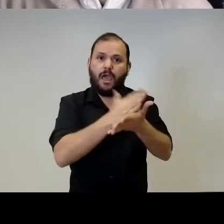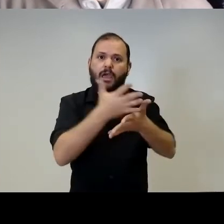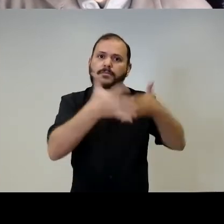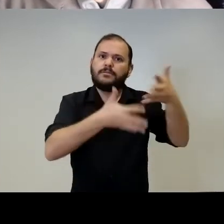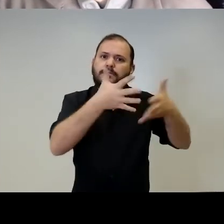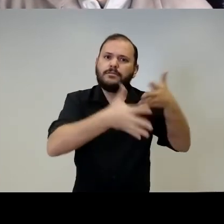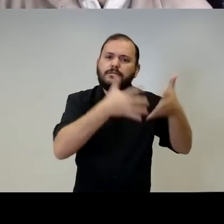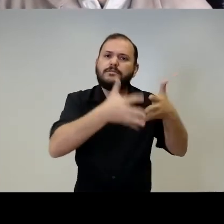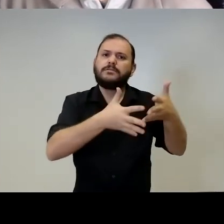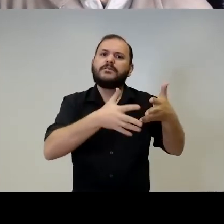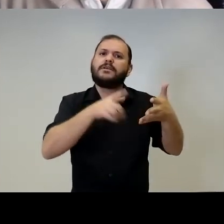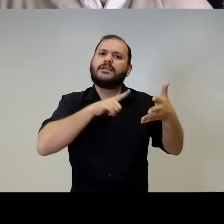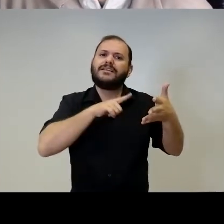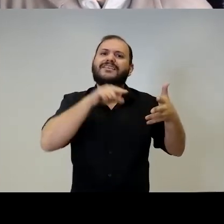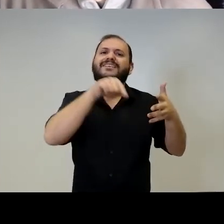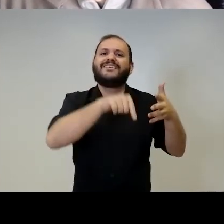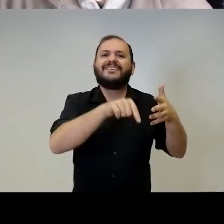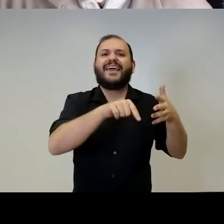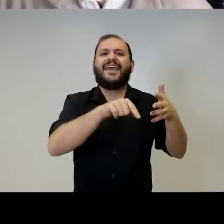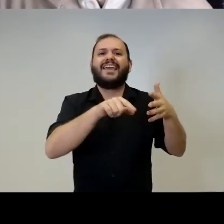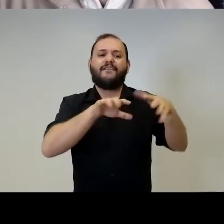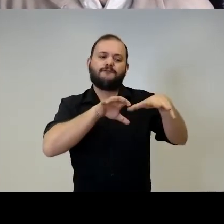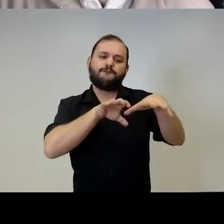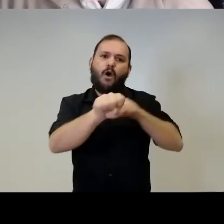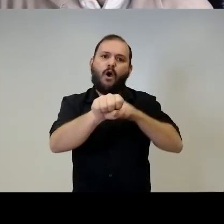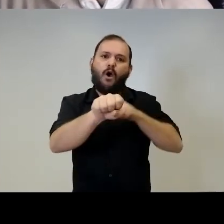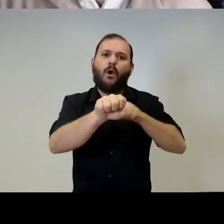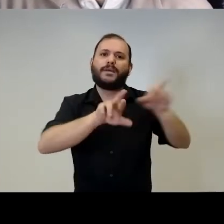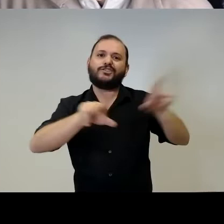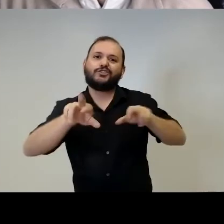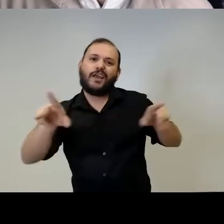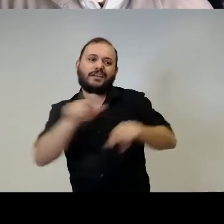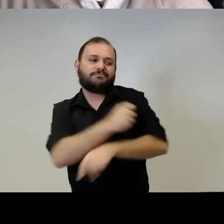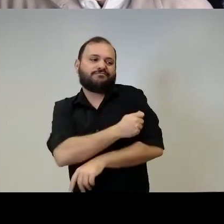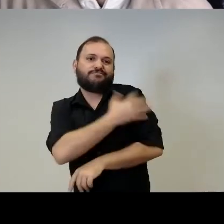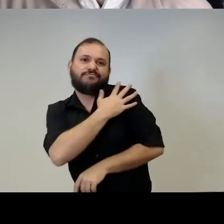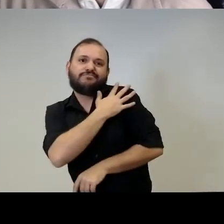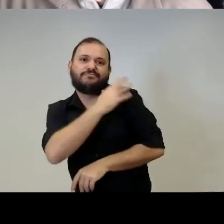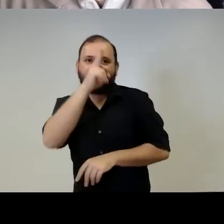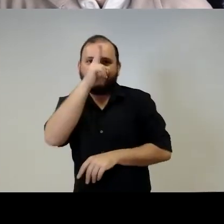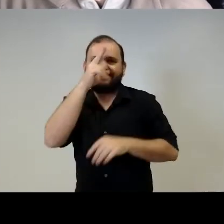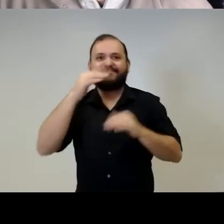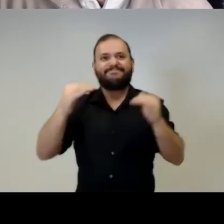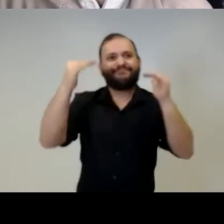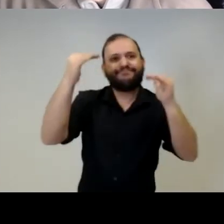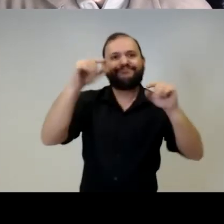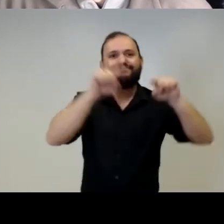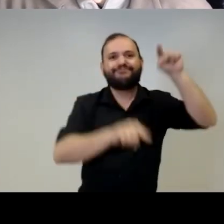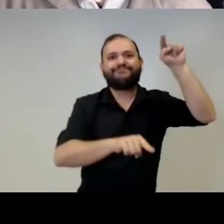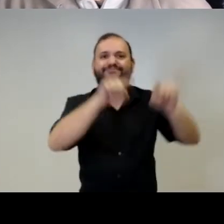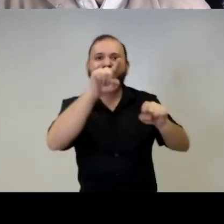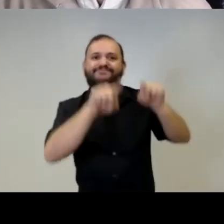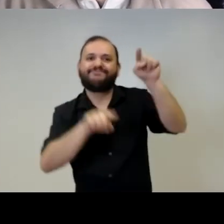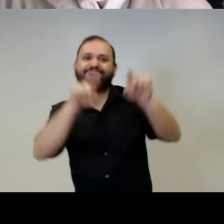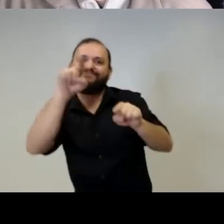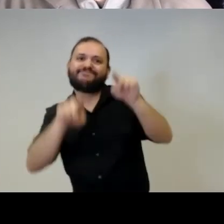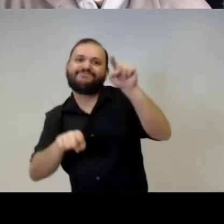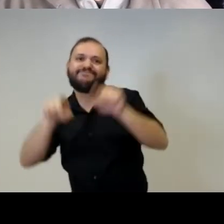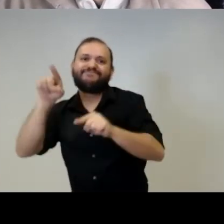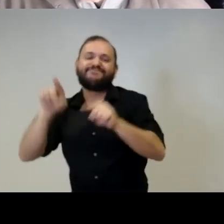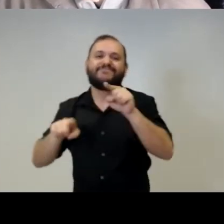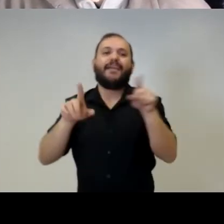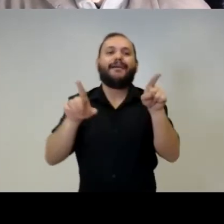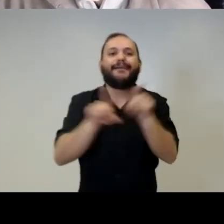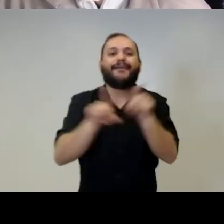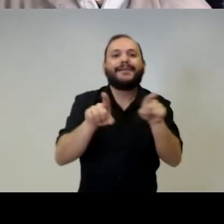often different levels of education and power. And the question is, who and what do you serve? And how do